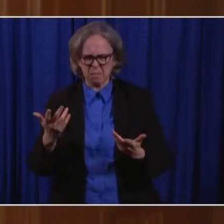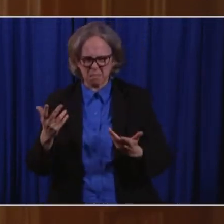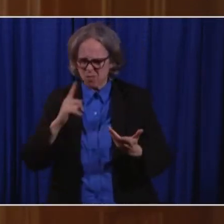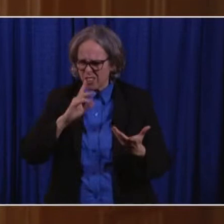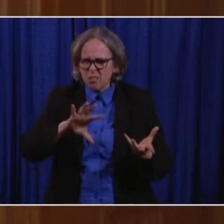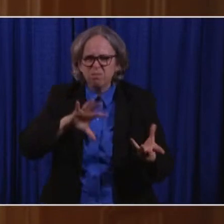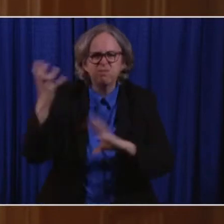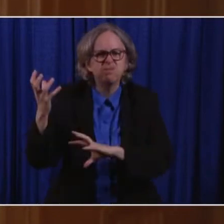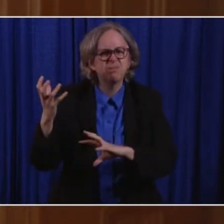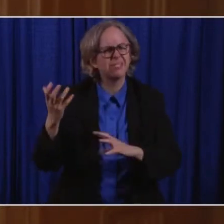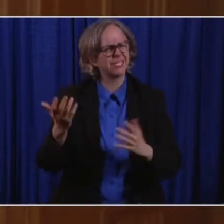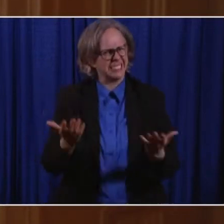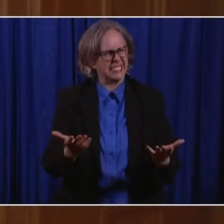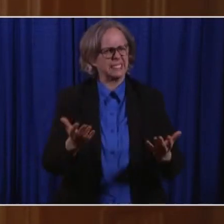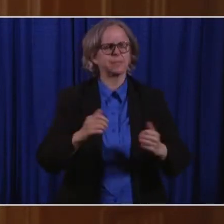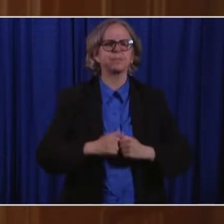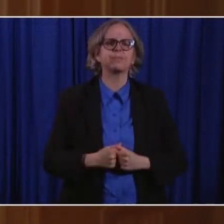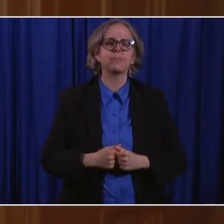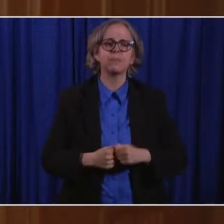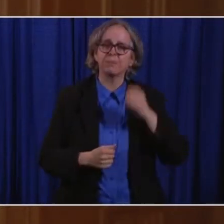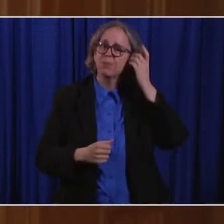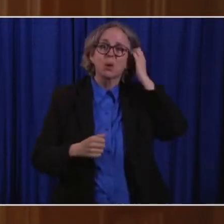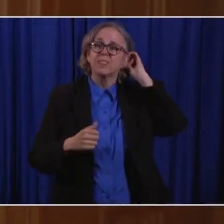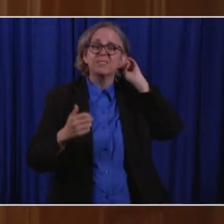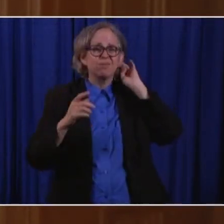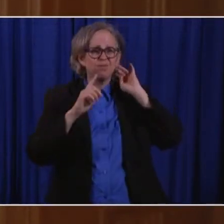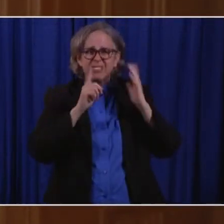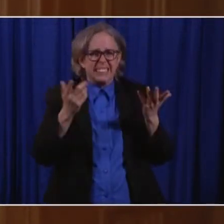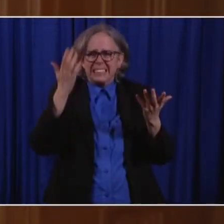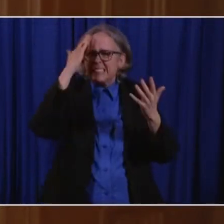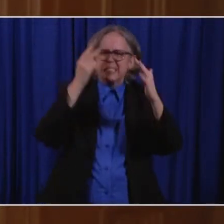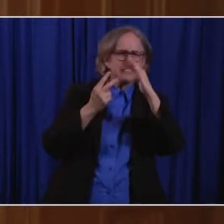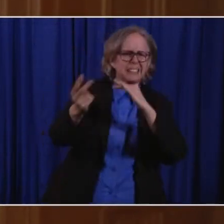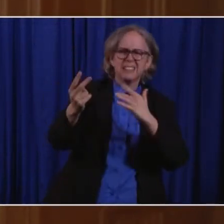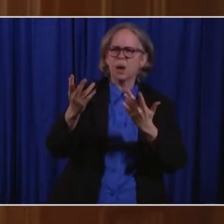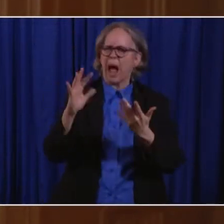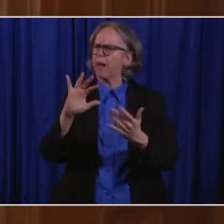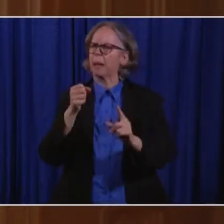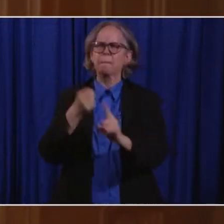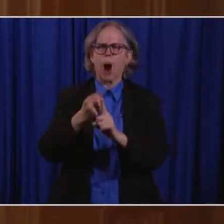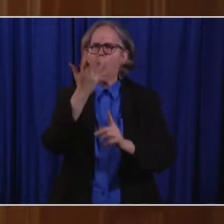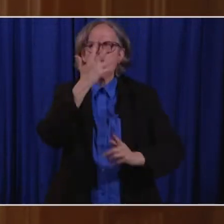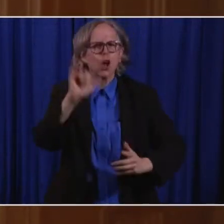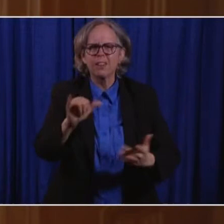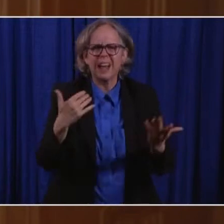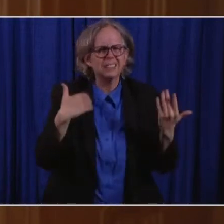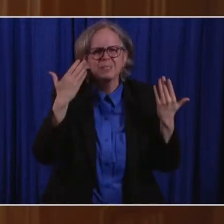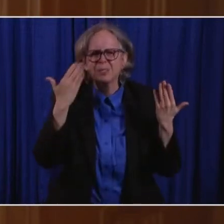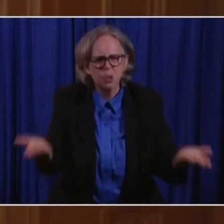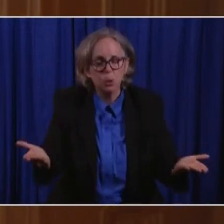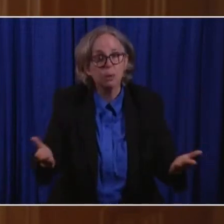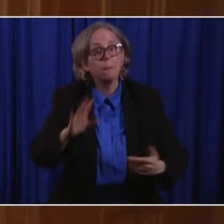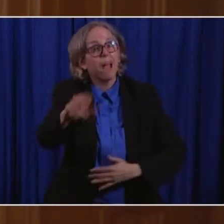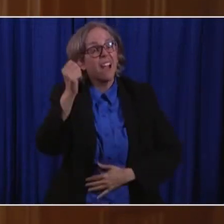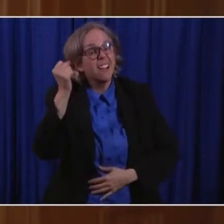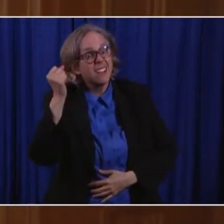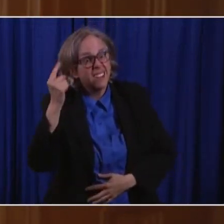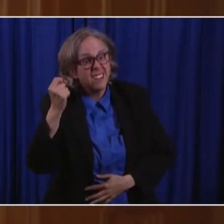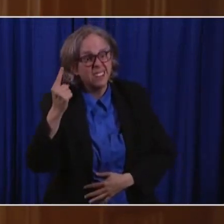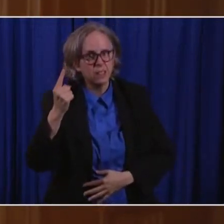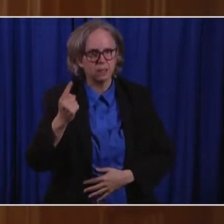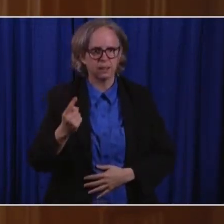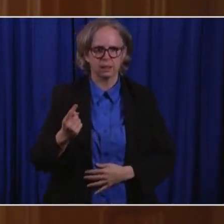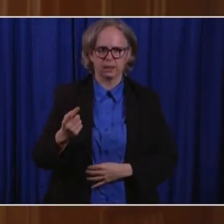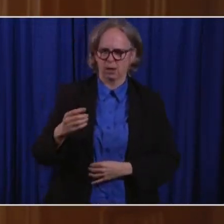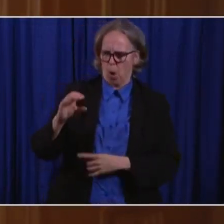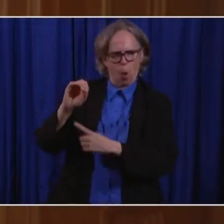of the impact it would ultimately have on all of our lives. But what we did know is Ohioans are strong,